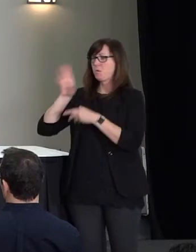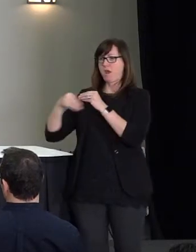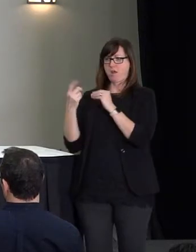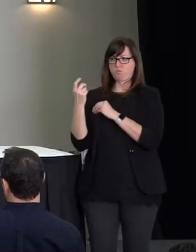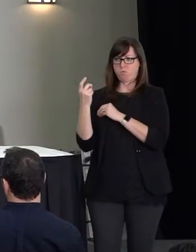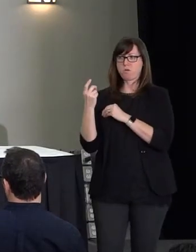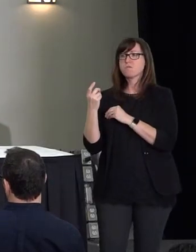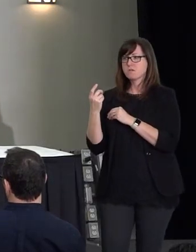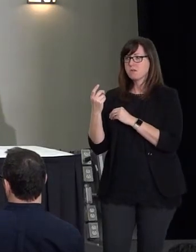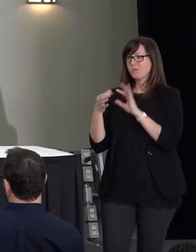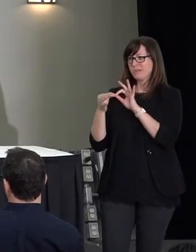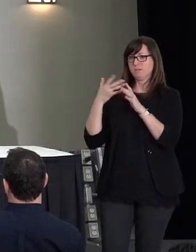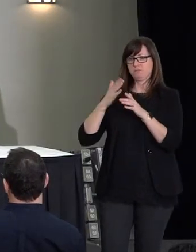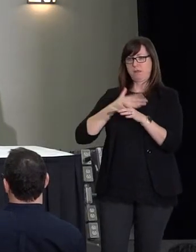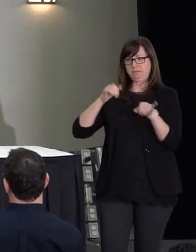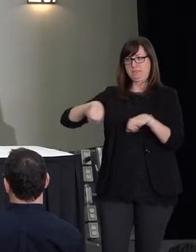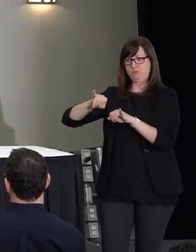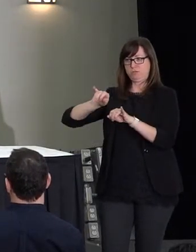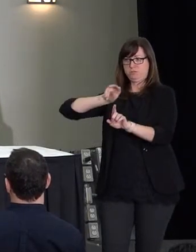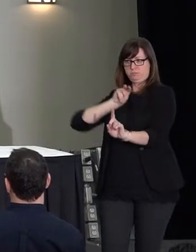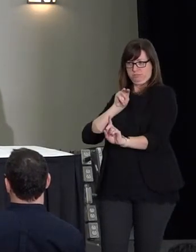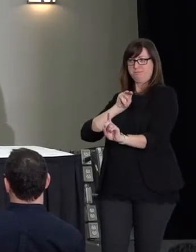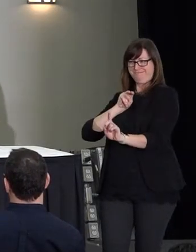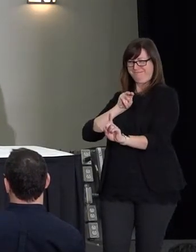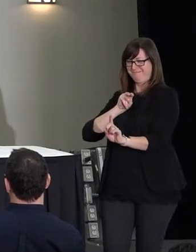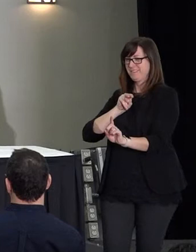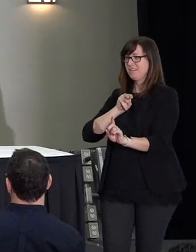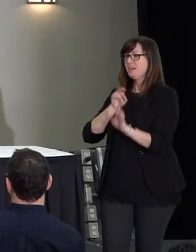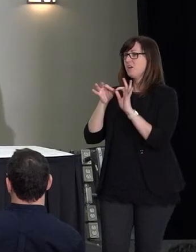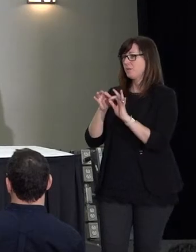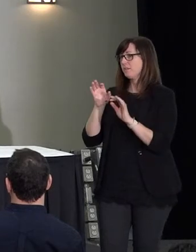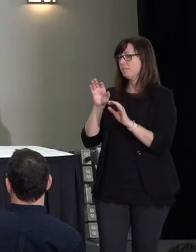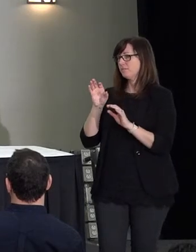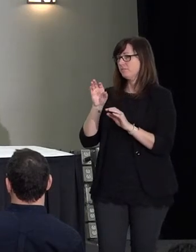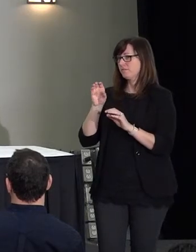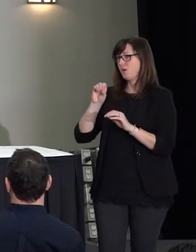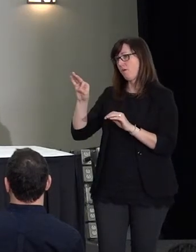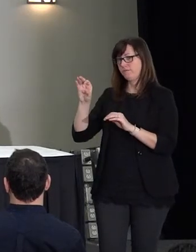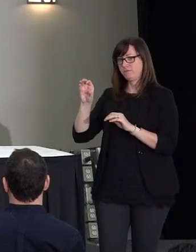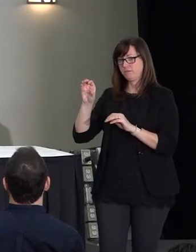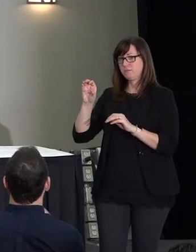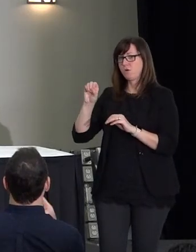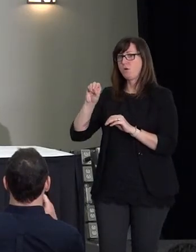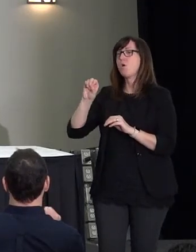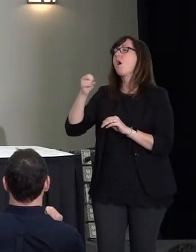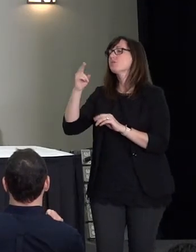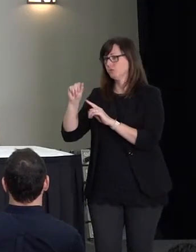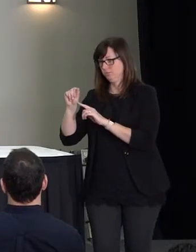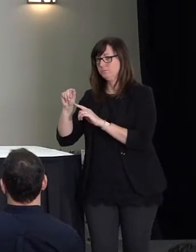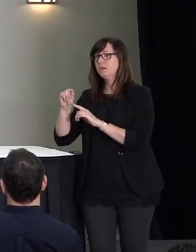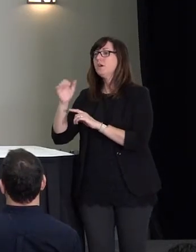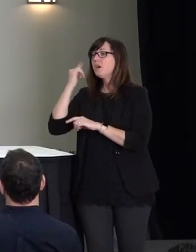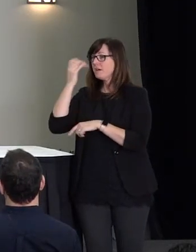something from the sort of the standards world lens, particularly on the OSH side. There's been a movement, if some of you have had the